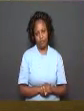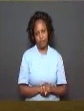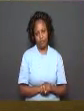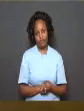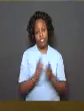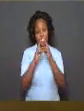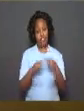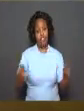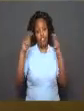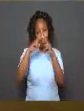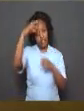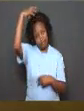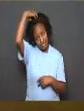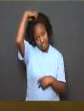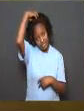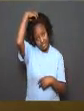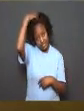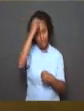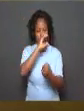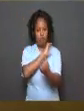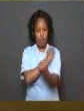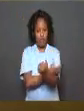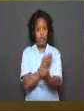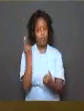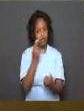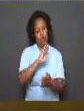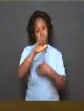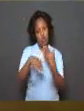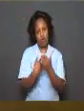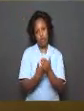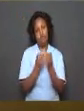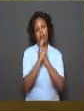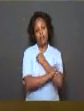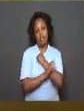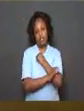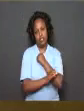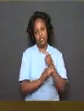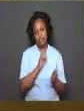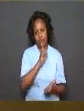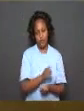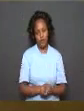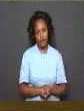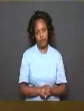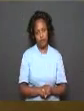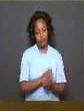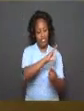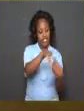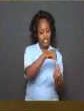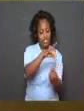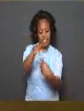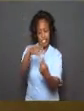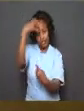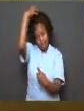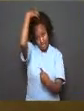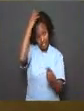federal government exercises powers over the whole country. The regional